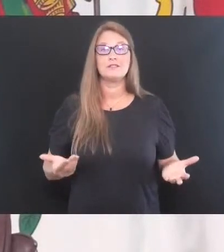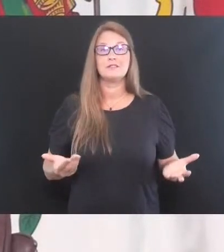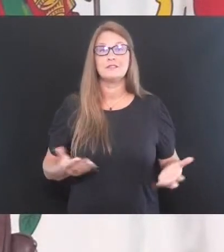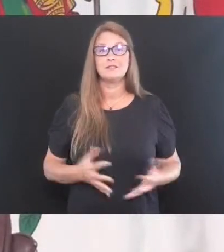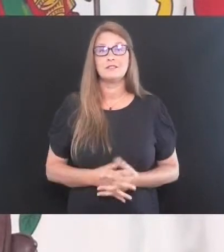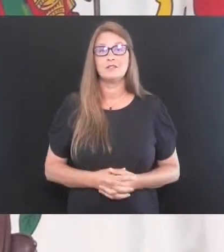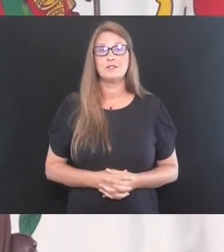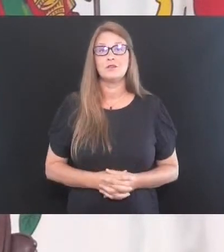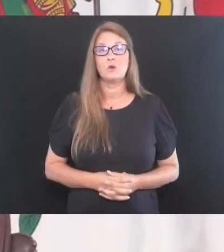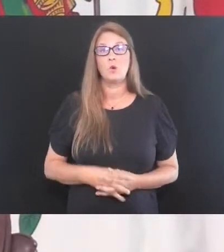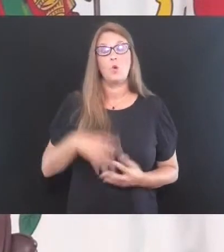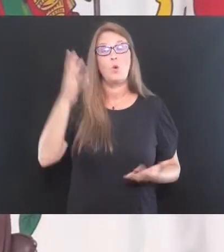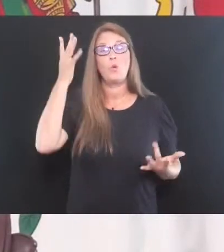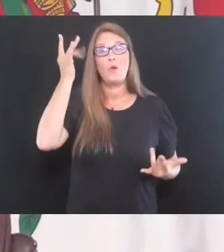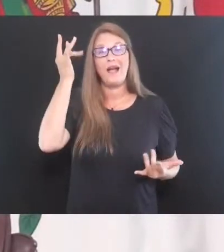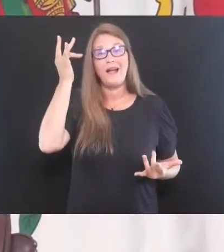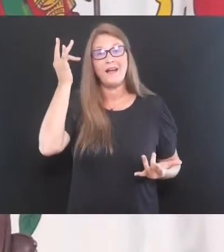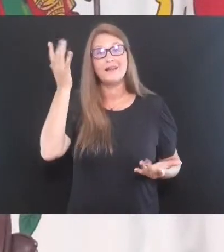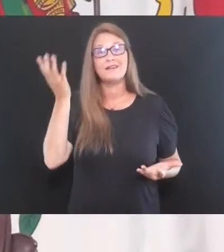Why in the world